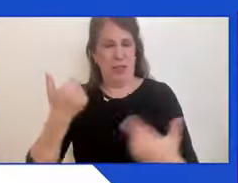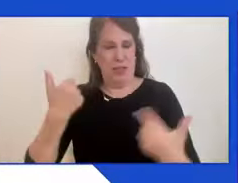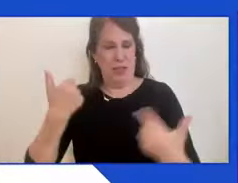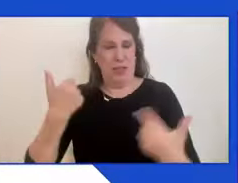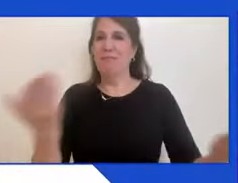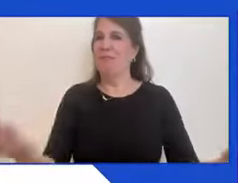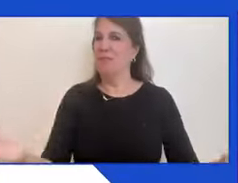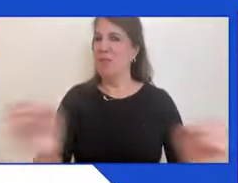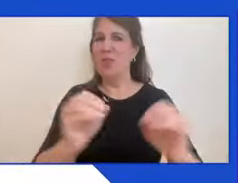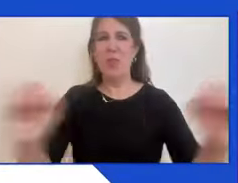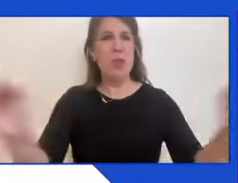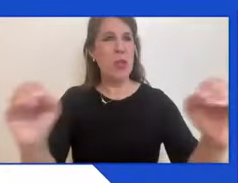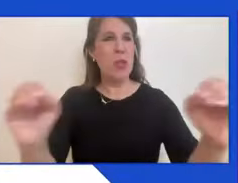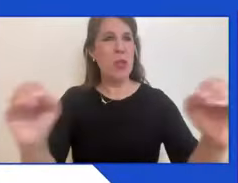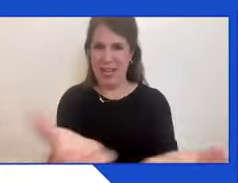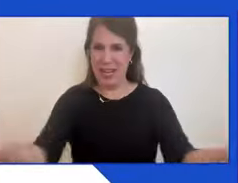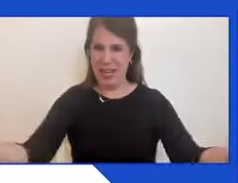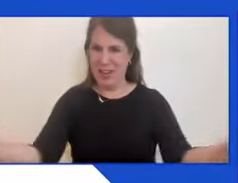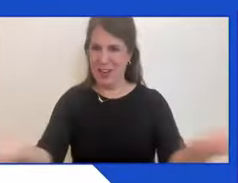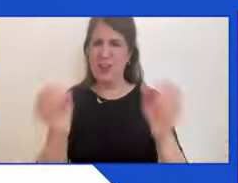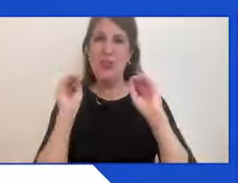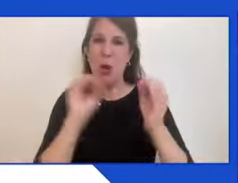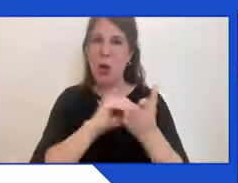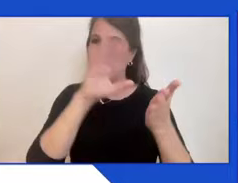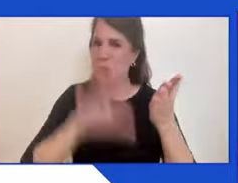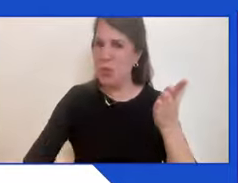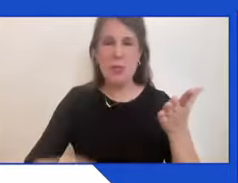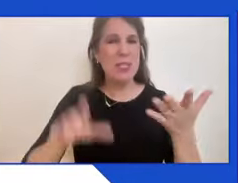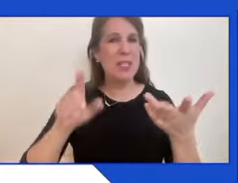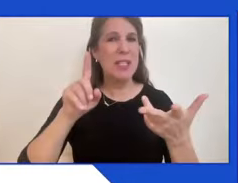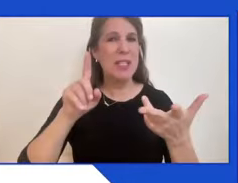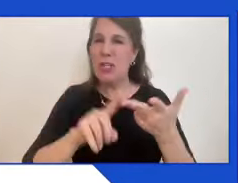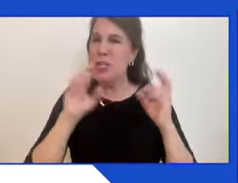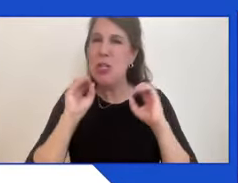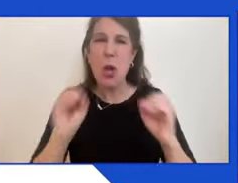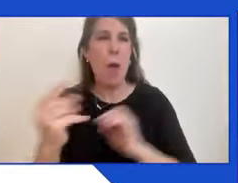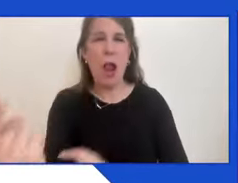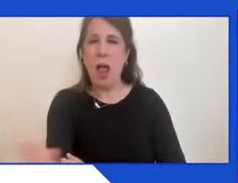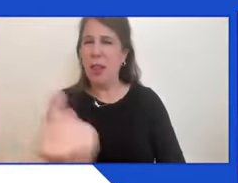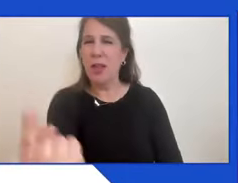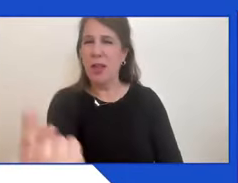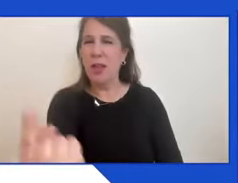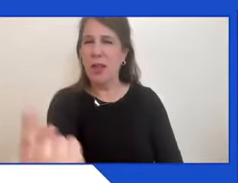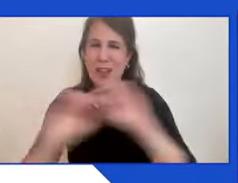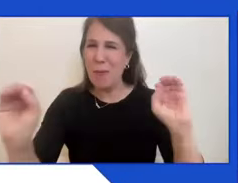No one in this crowd, no student, no person stands alone.